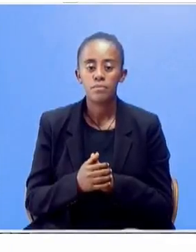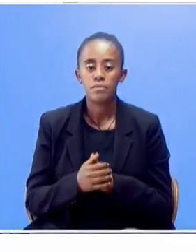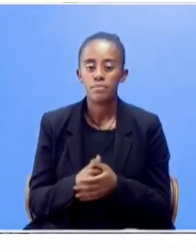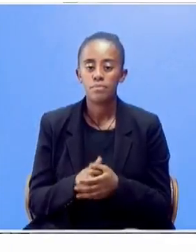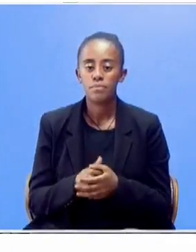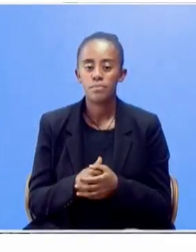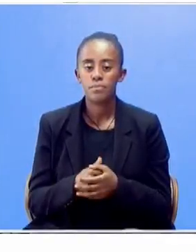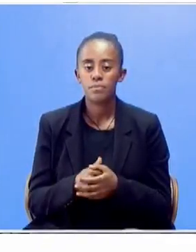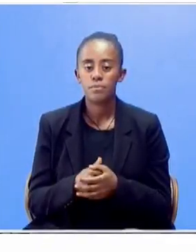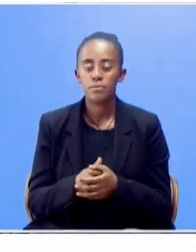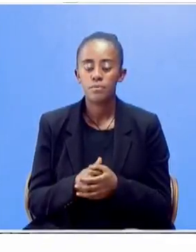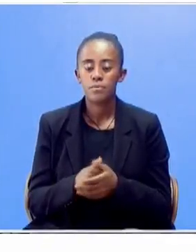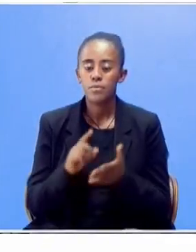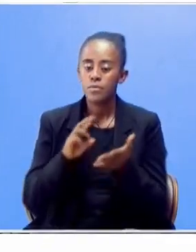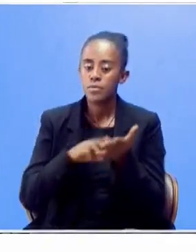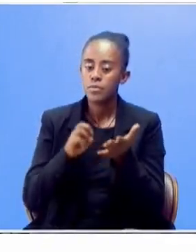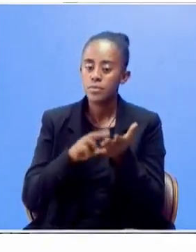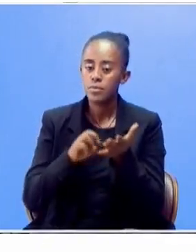about reading